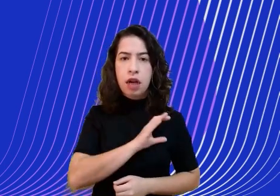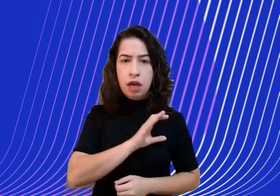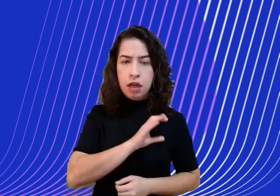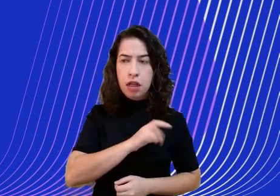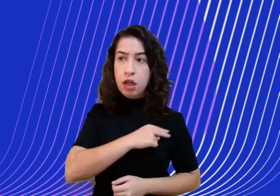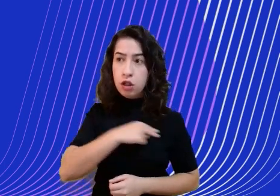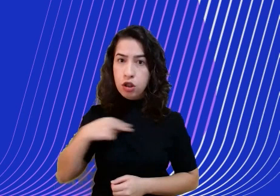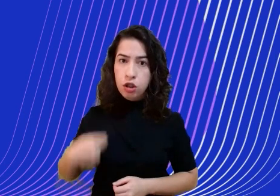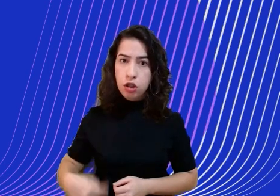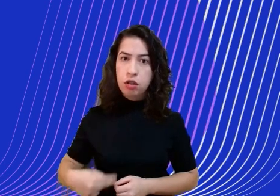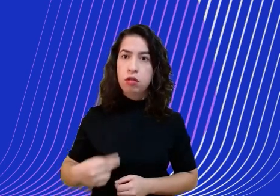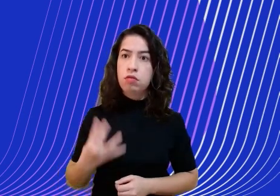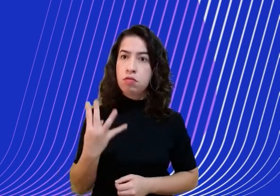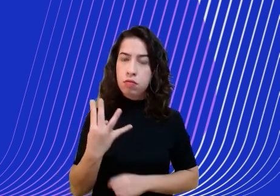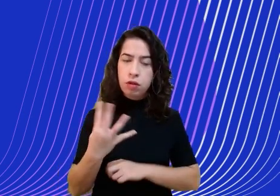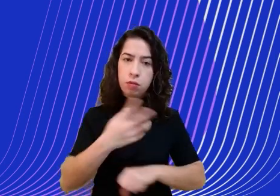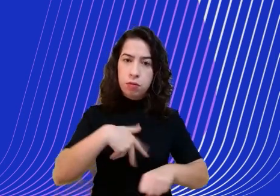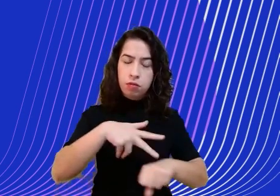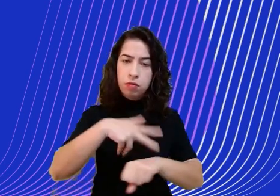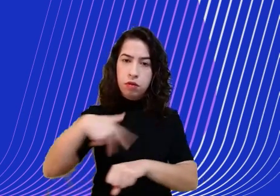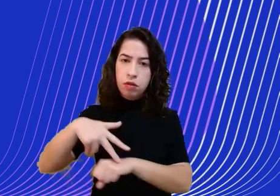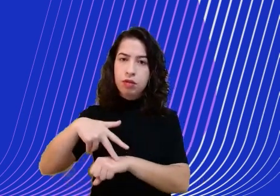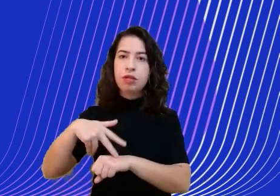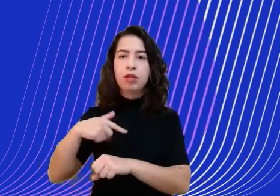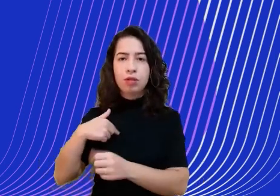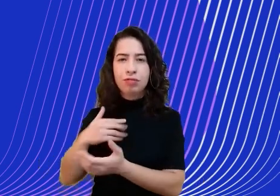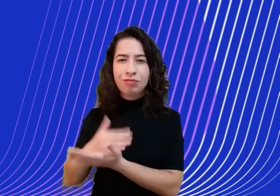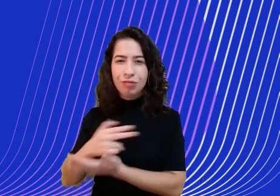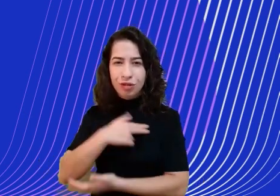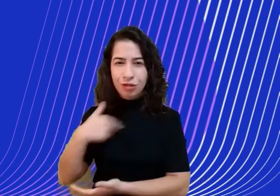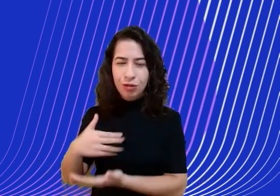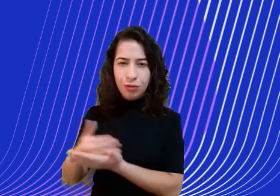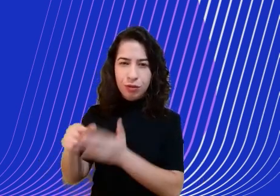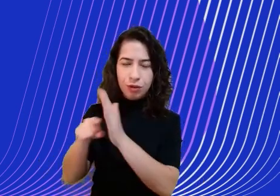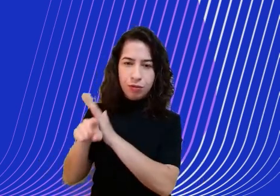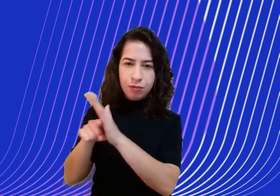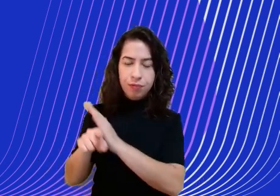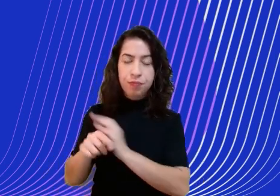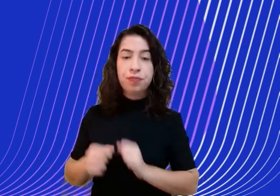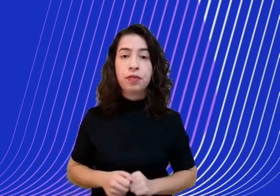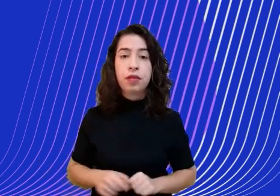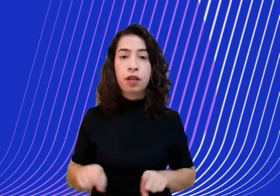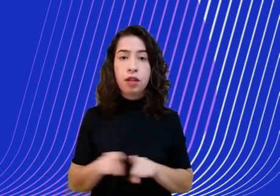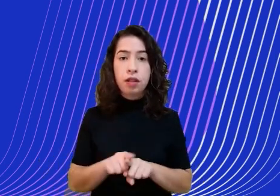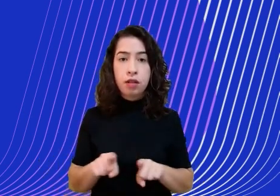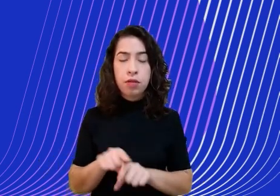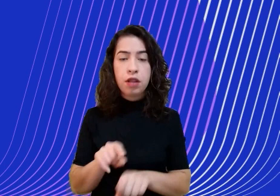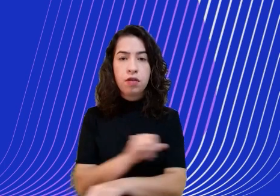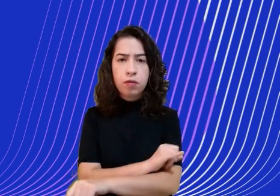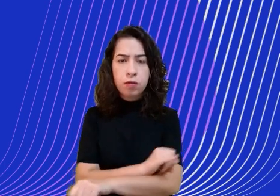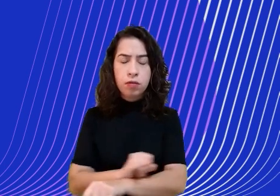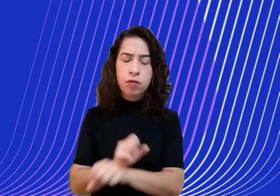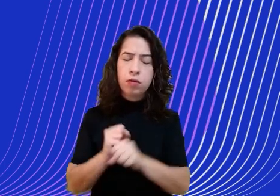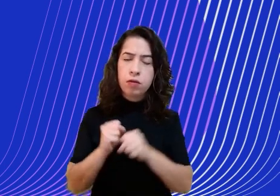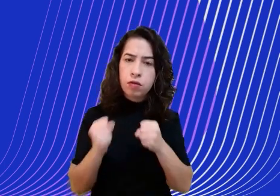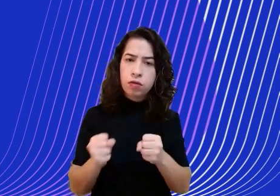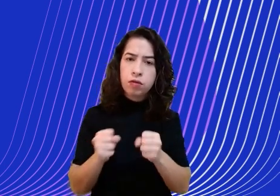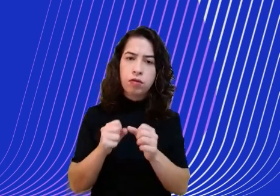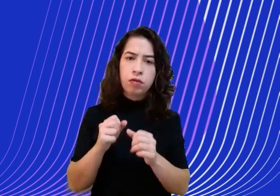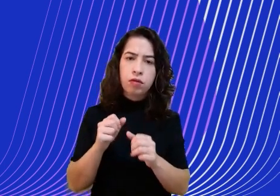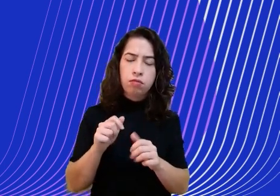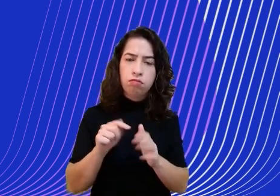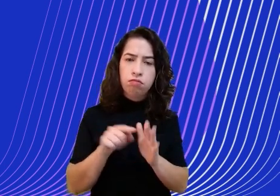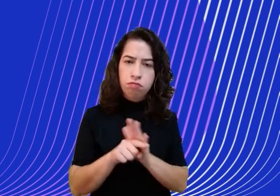are starting our research area as well, and an infrastructure at the service of prototyping